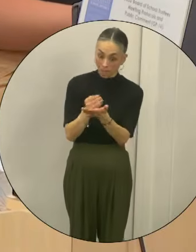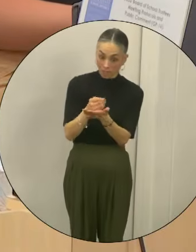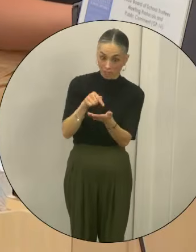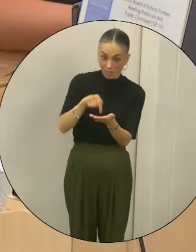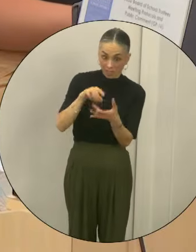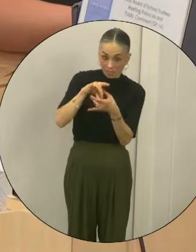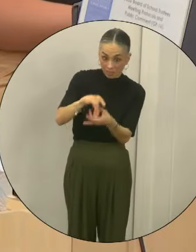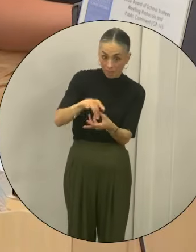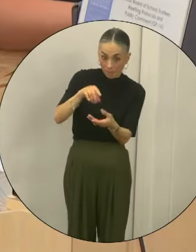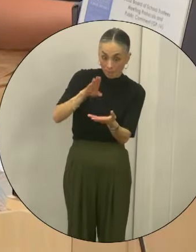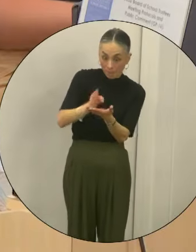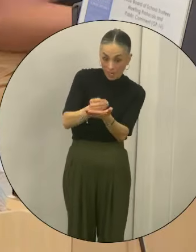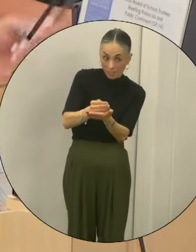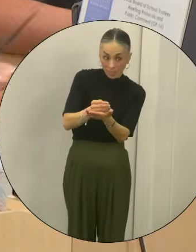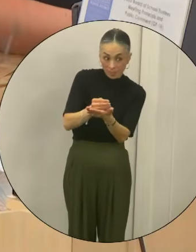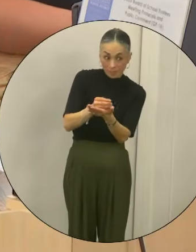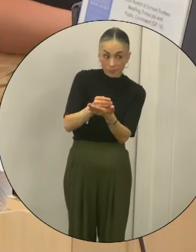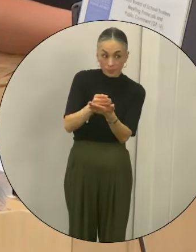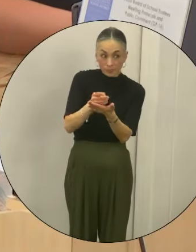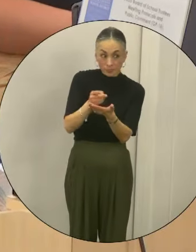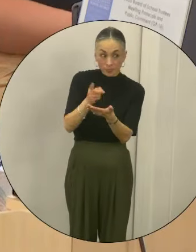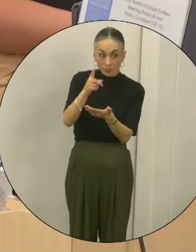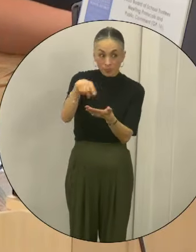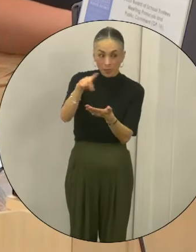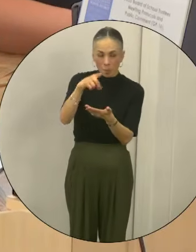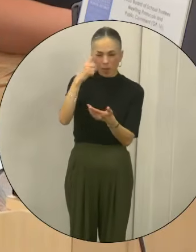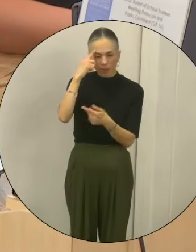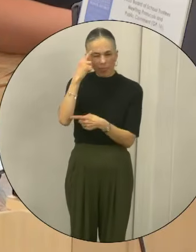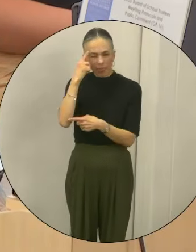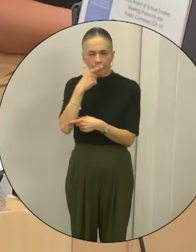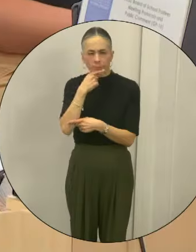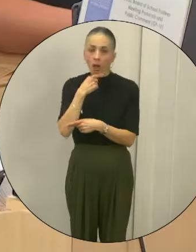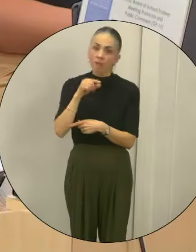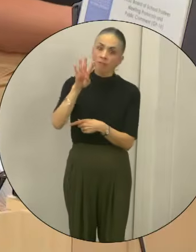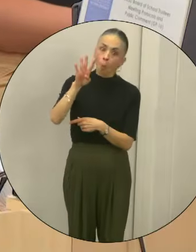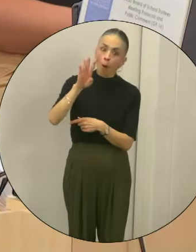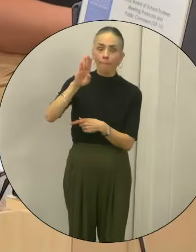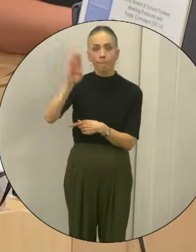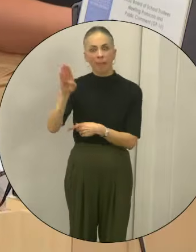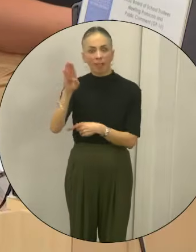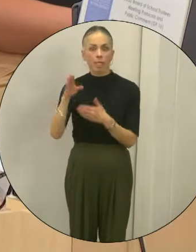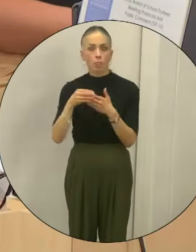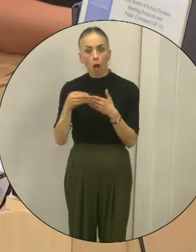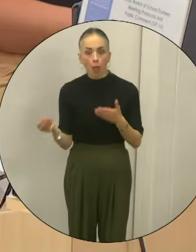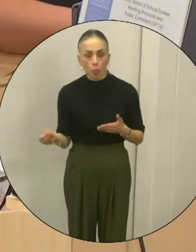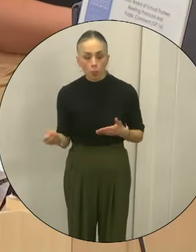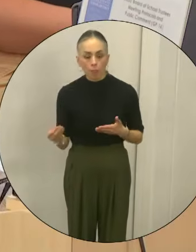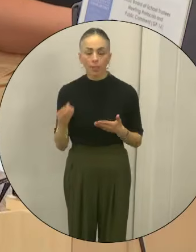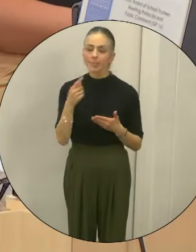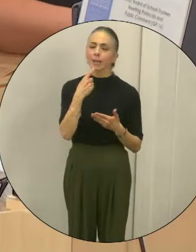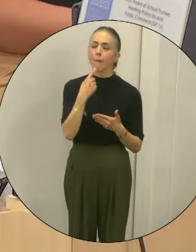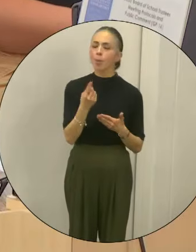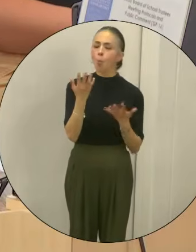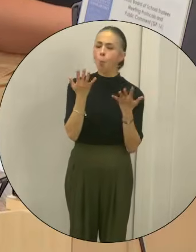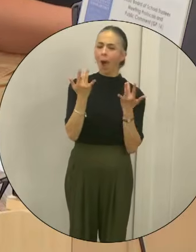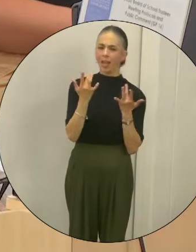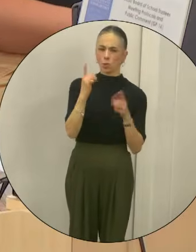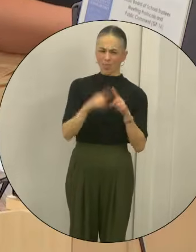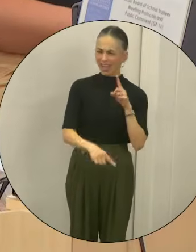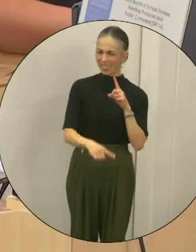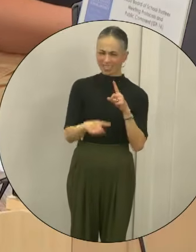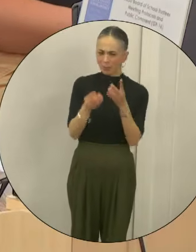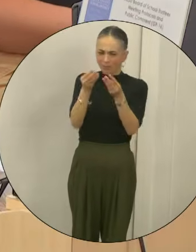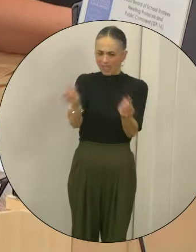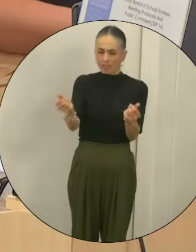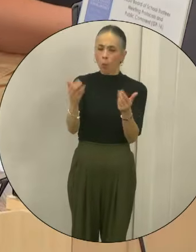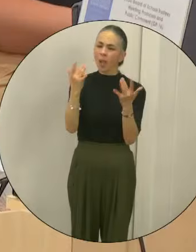when it comes to the real budget, you guys have, let me think, $4 billion. So tell me why you can't seem to fix it. Why